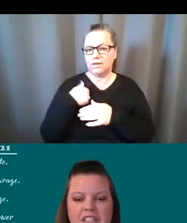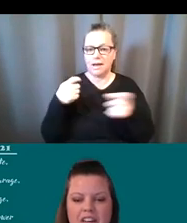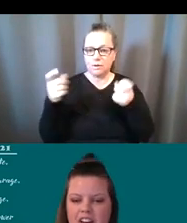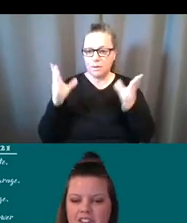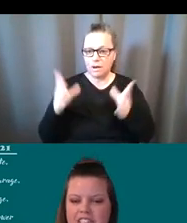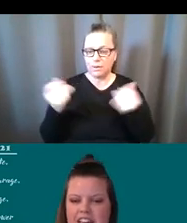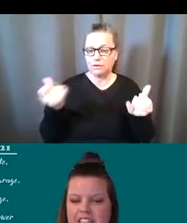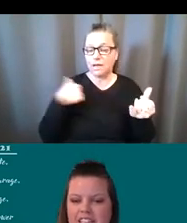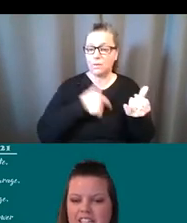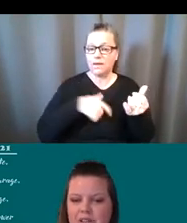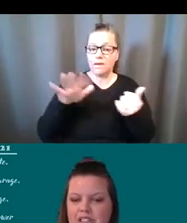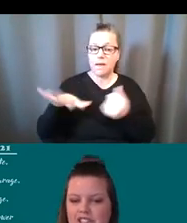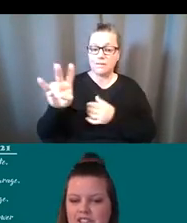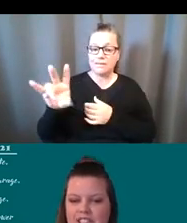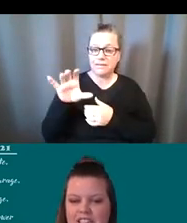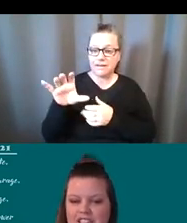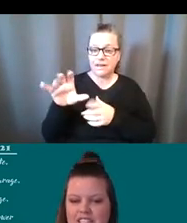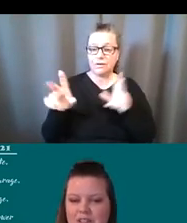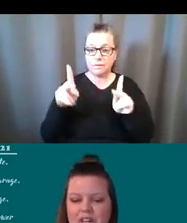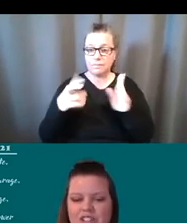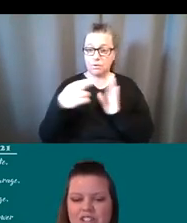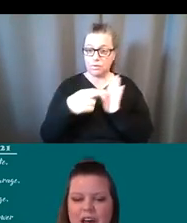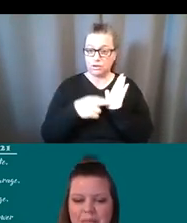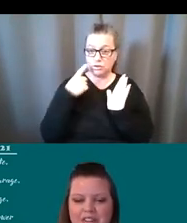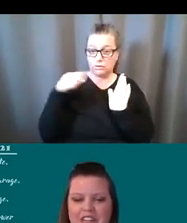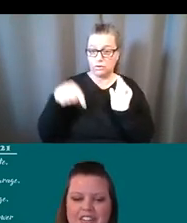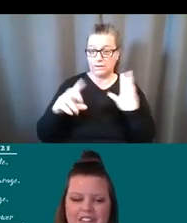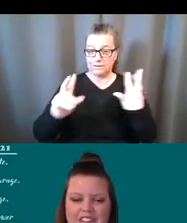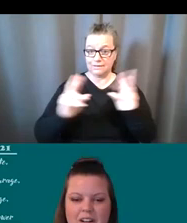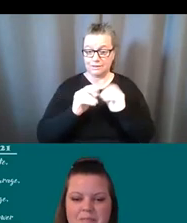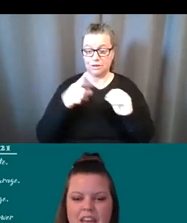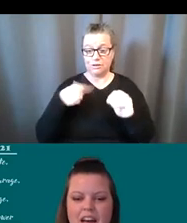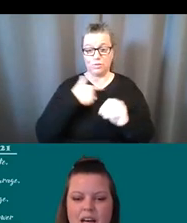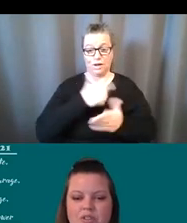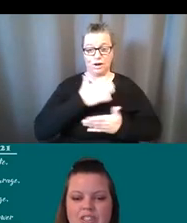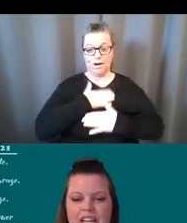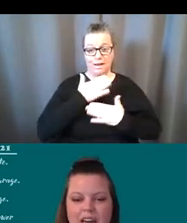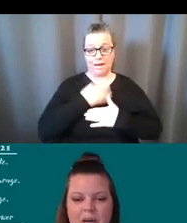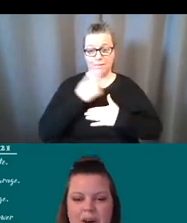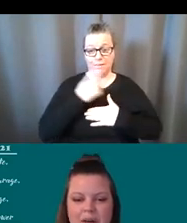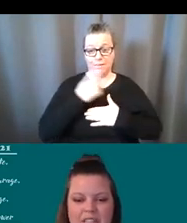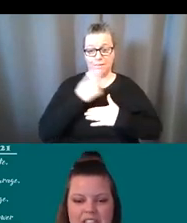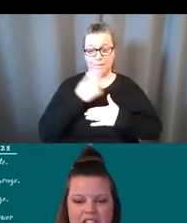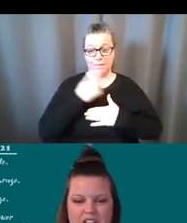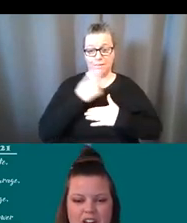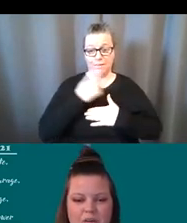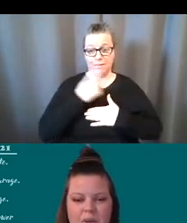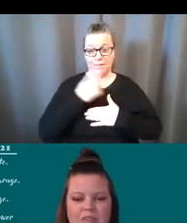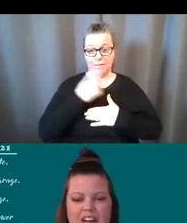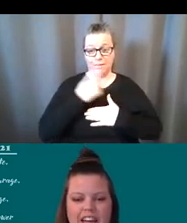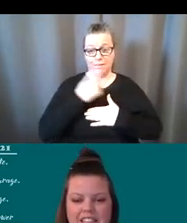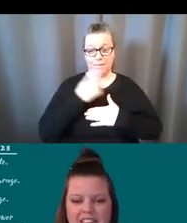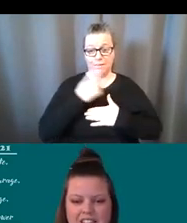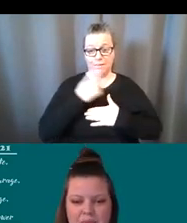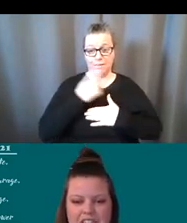about 700 attendees who have registered for this session, and we are so happy you're here. I'm joined today by Melissa Shaw, who will be